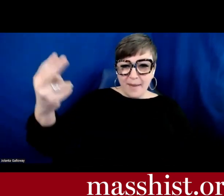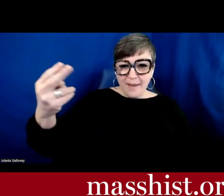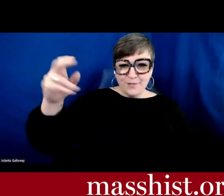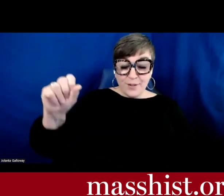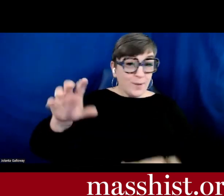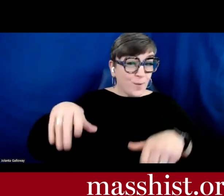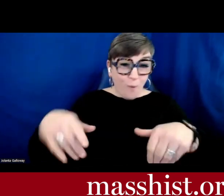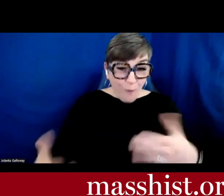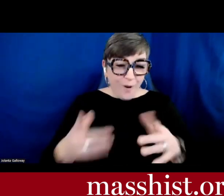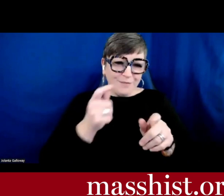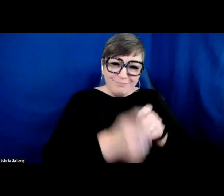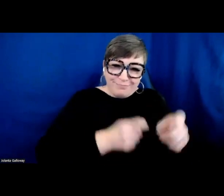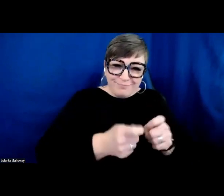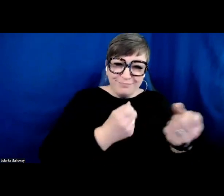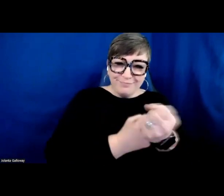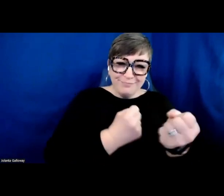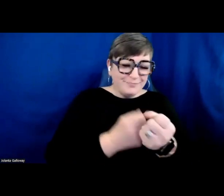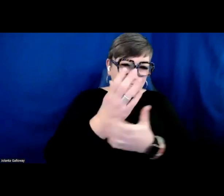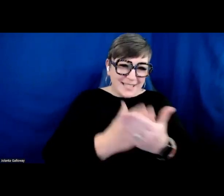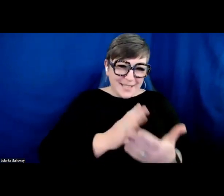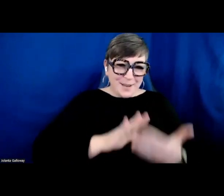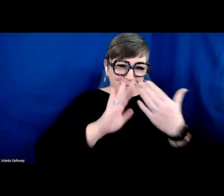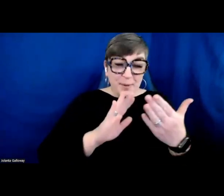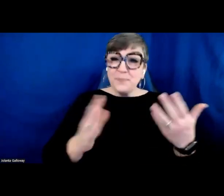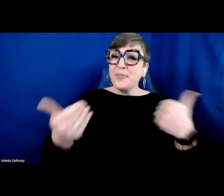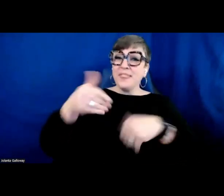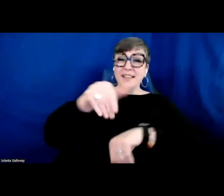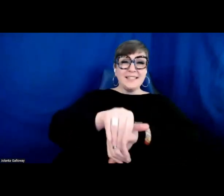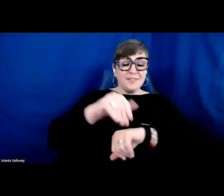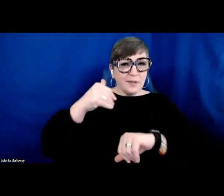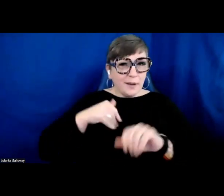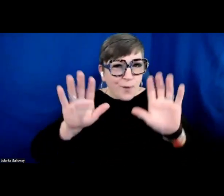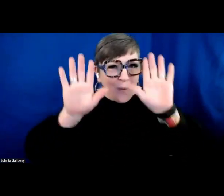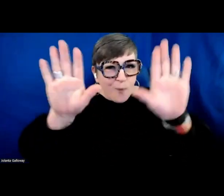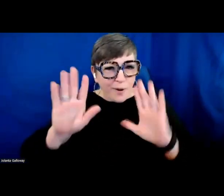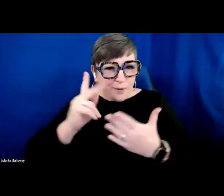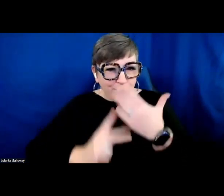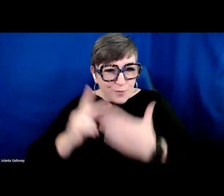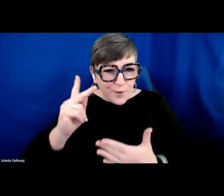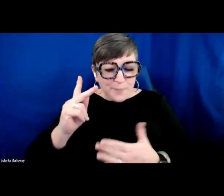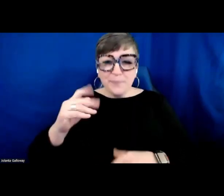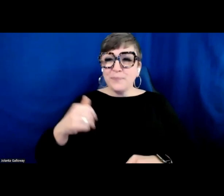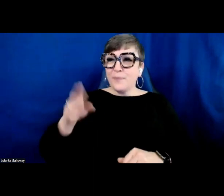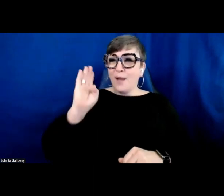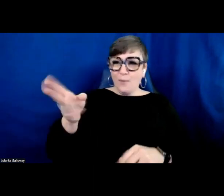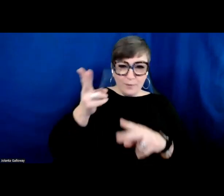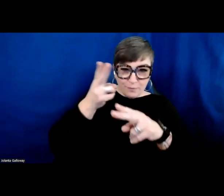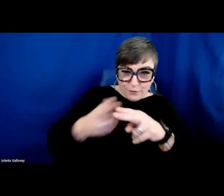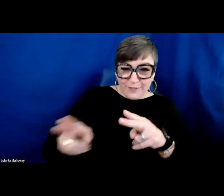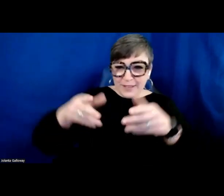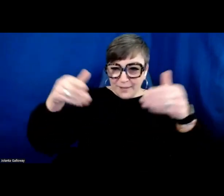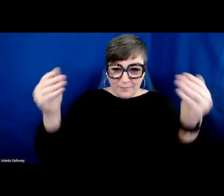uh so we have a wonderful program this evening um and uh i'm going to briefly uh introduce